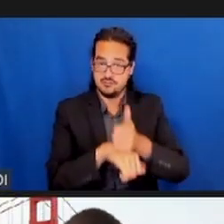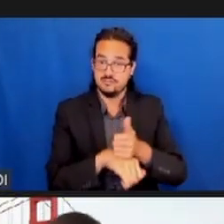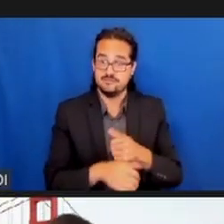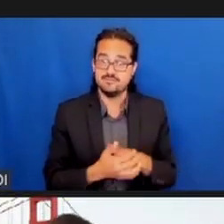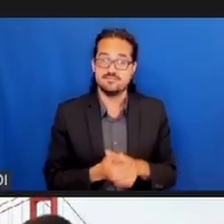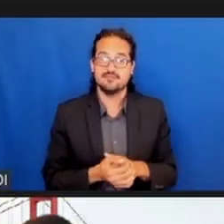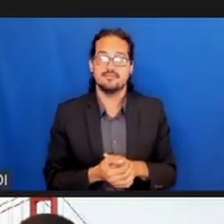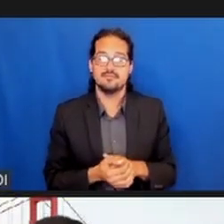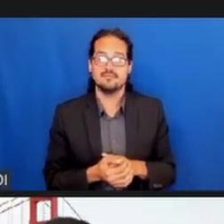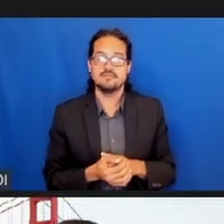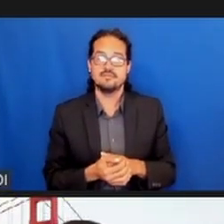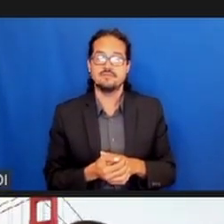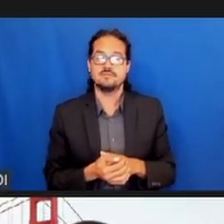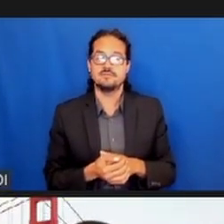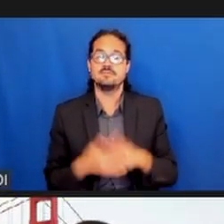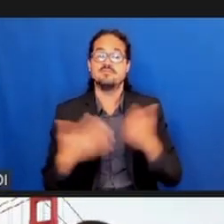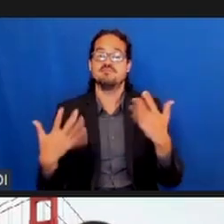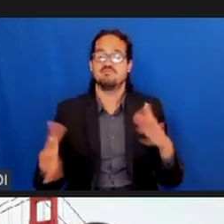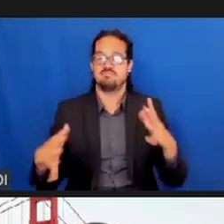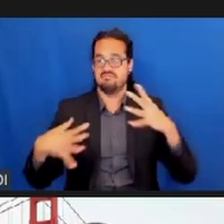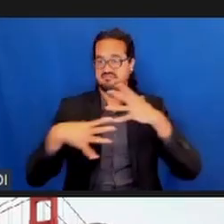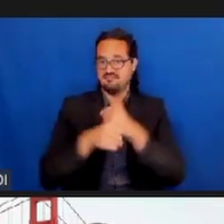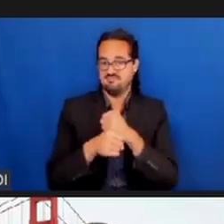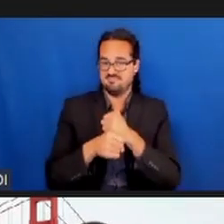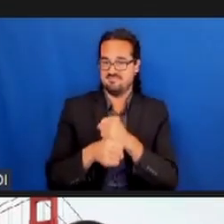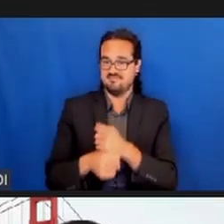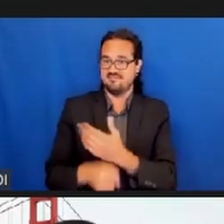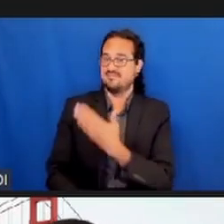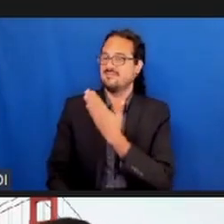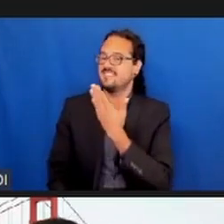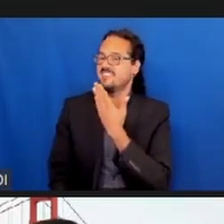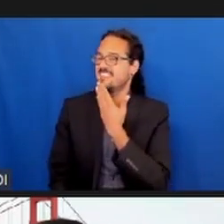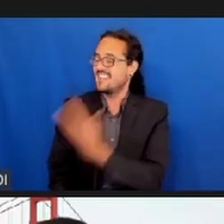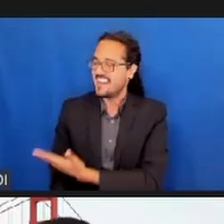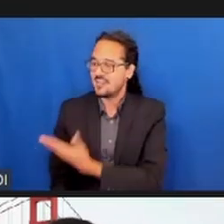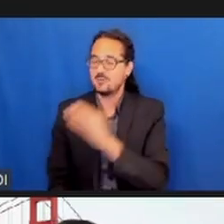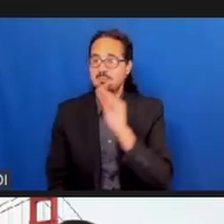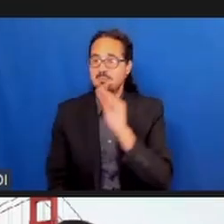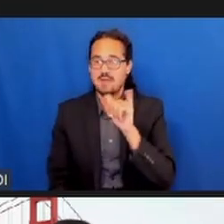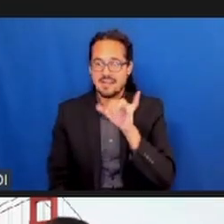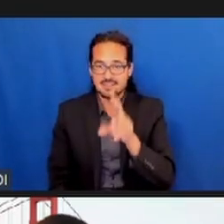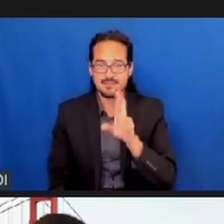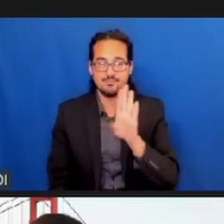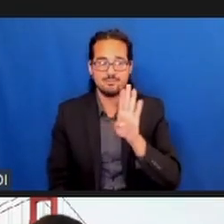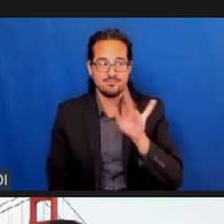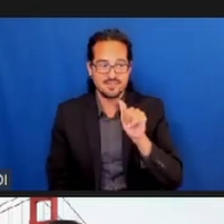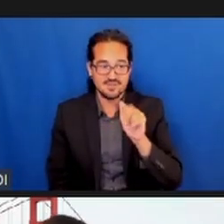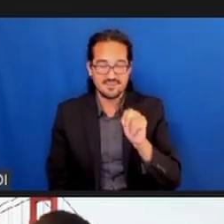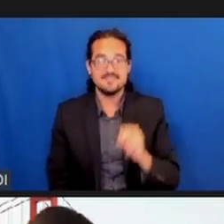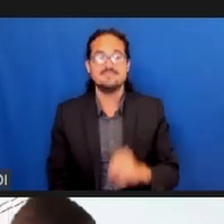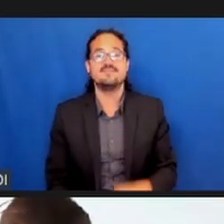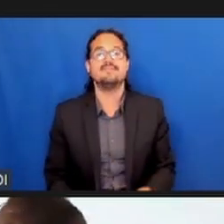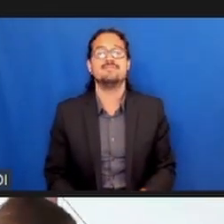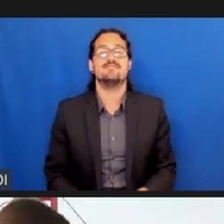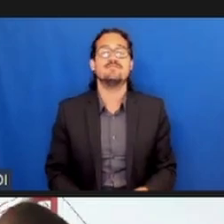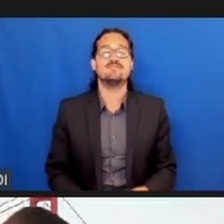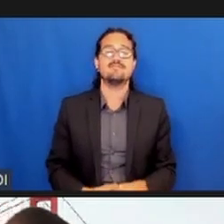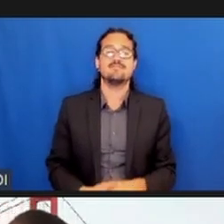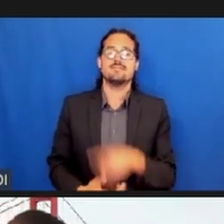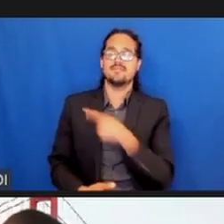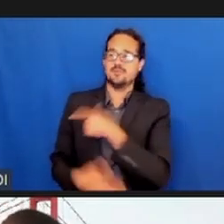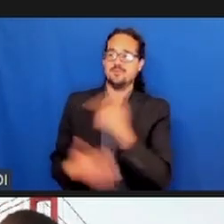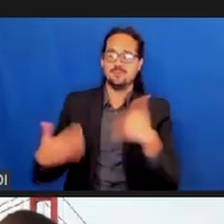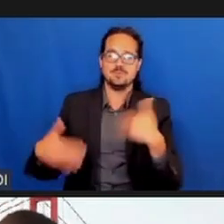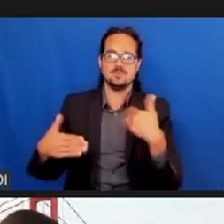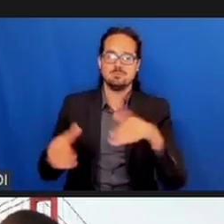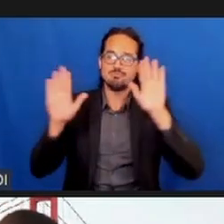Thank you for that, Mayor Brian, and thanks for sharing not only that great insight on what's to come, but those helpful resources